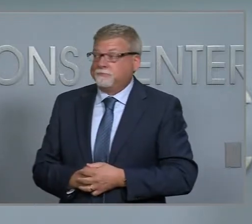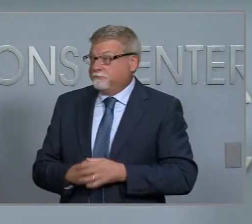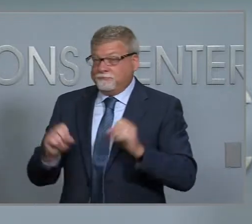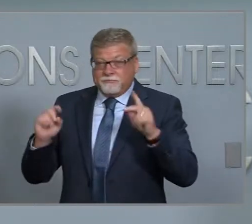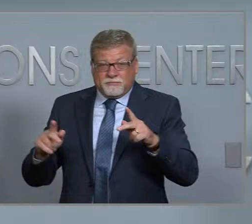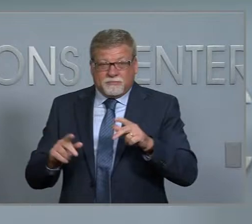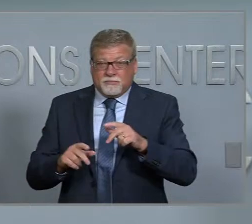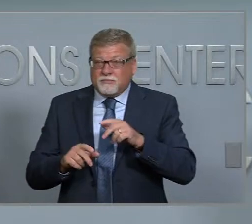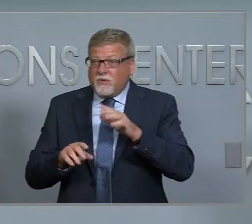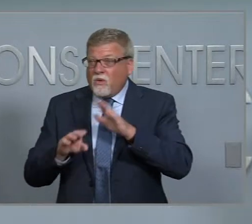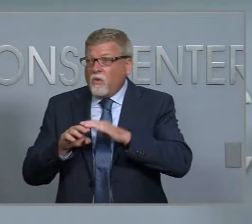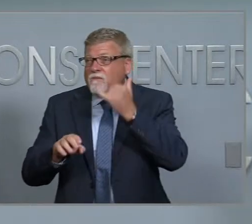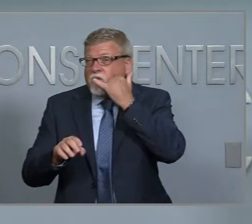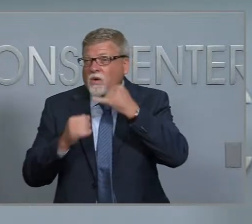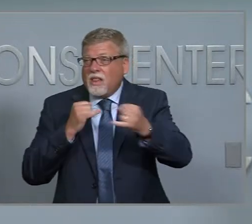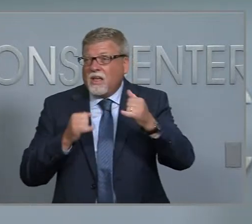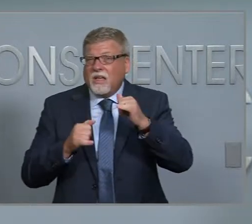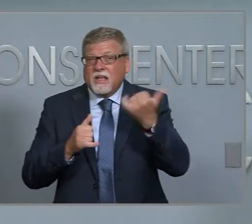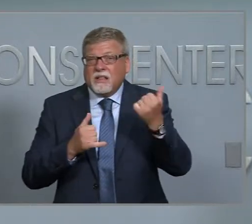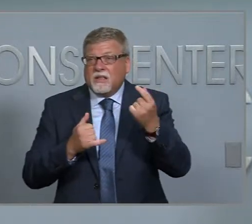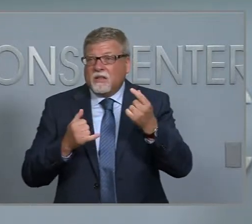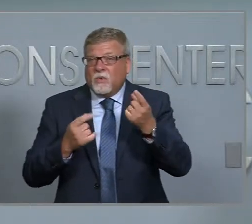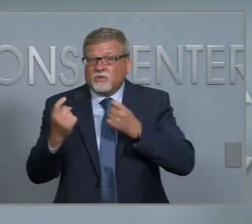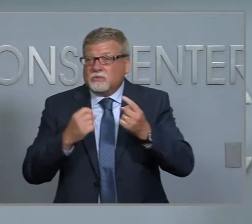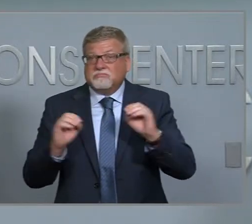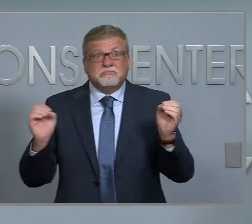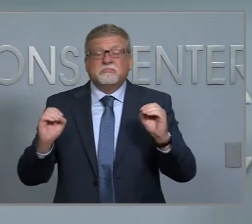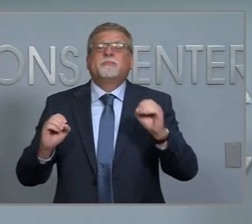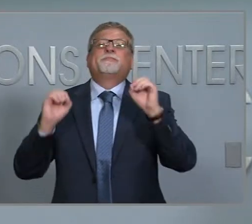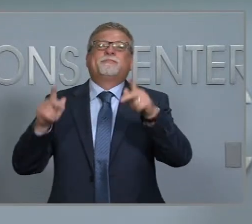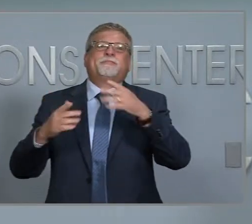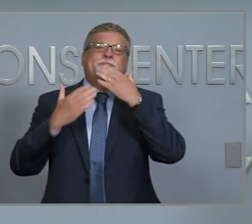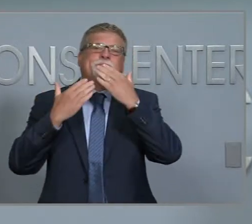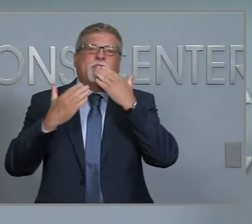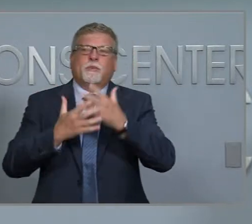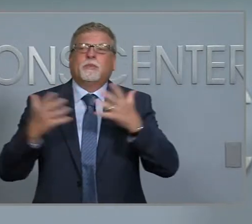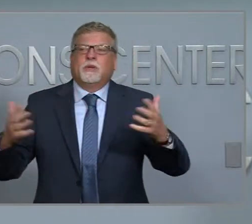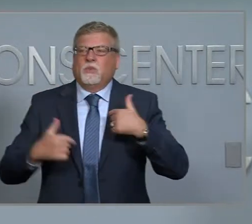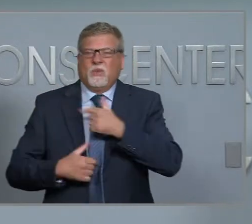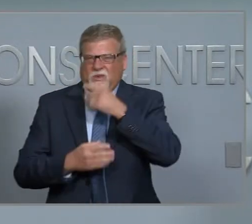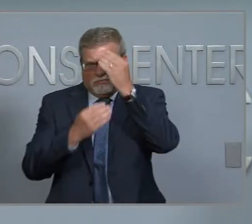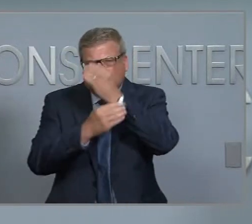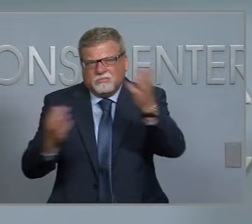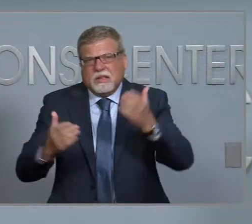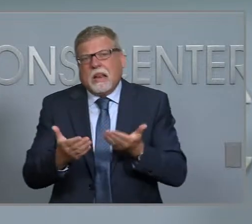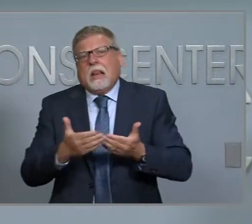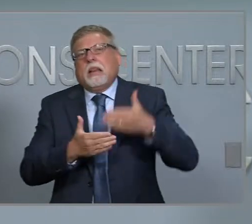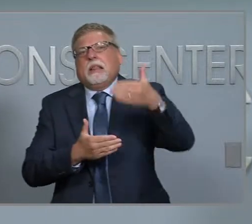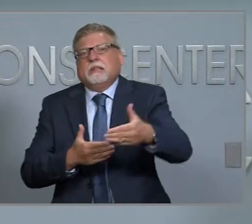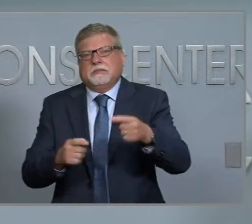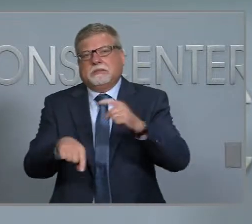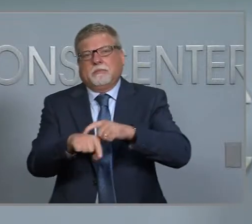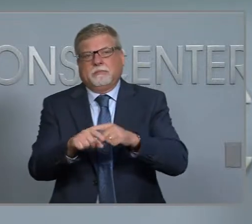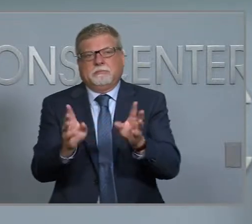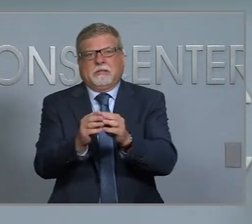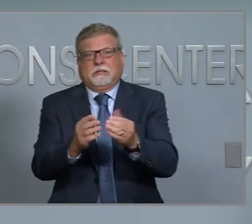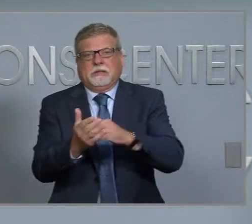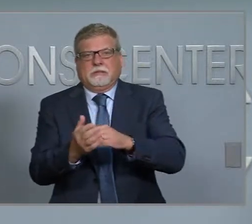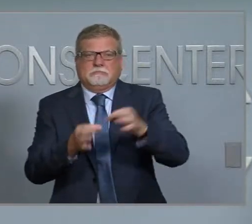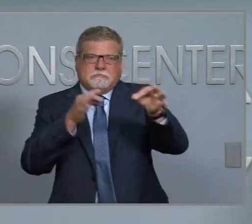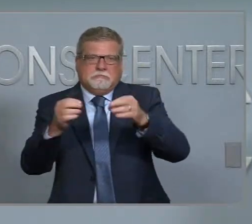Okay, do we have folks online? We do not. Okay. Thank you very much. We will let you know when we'll come back and brief again.